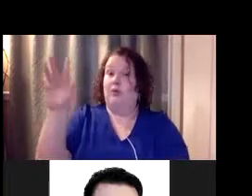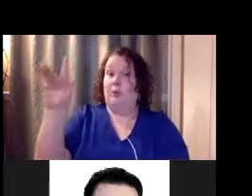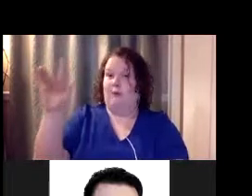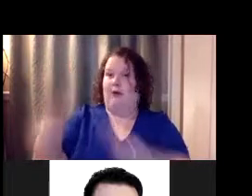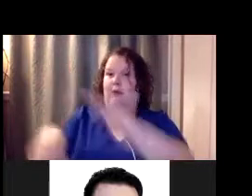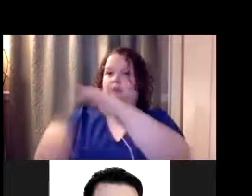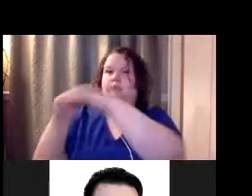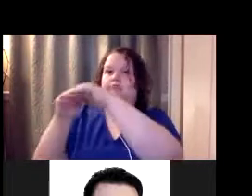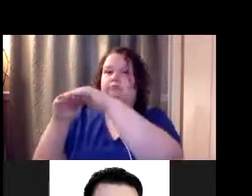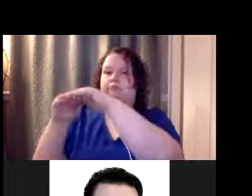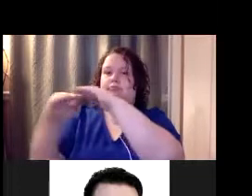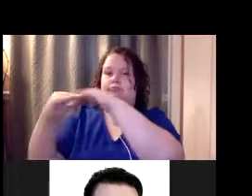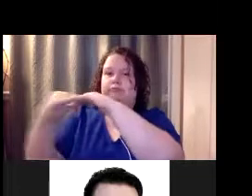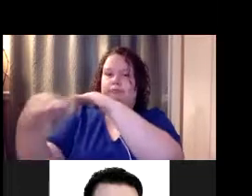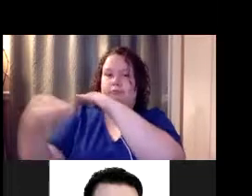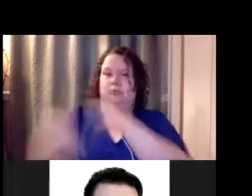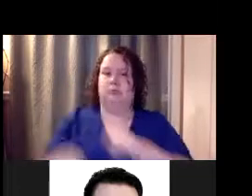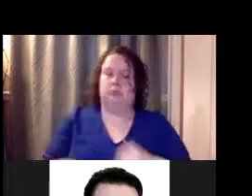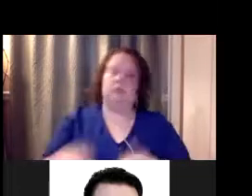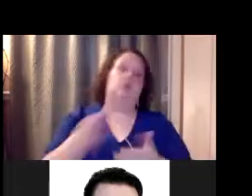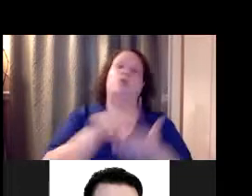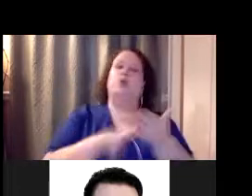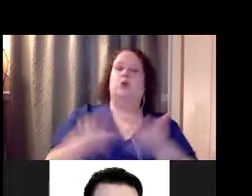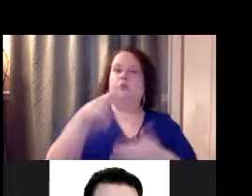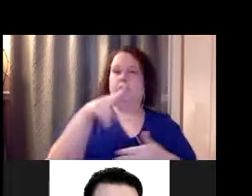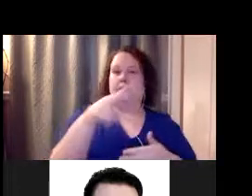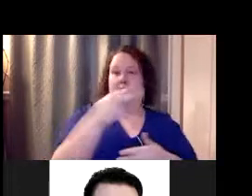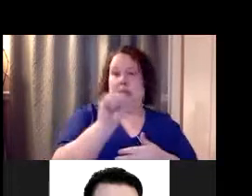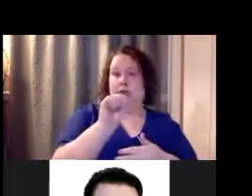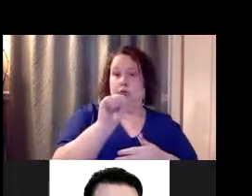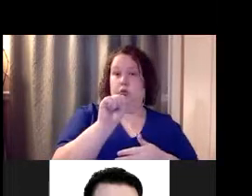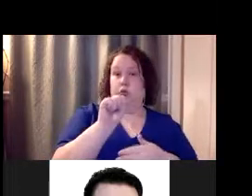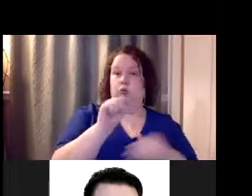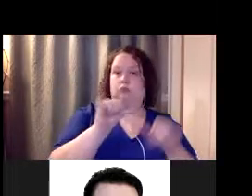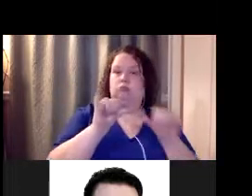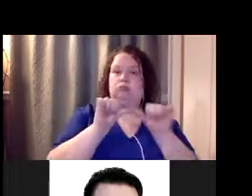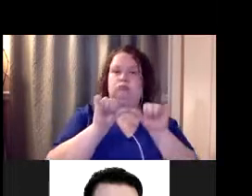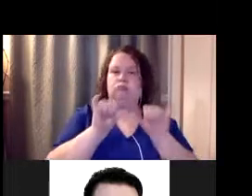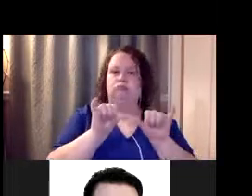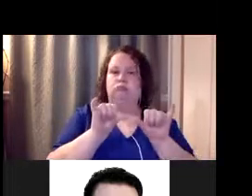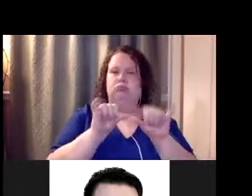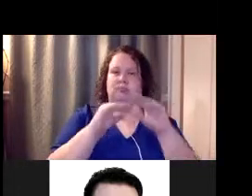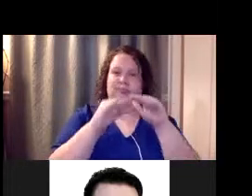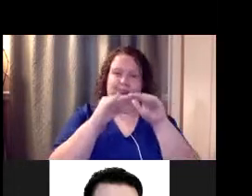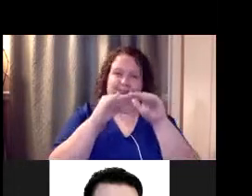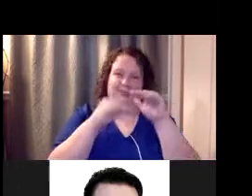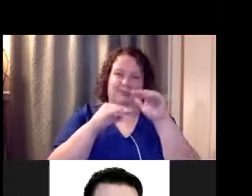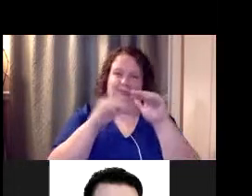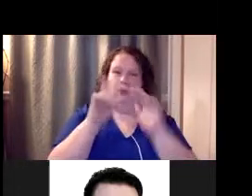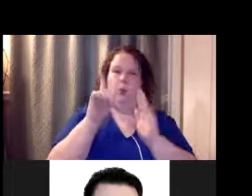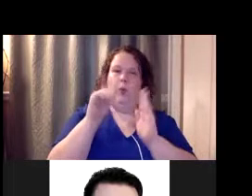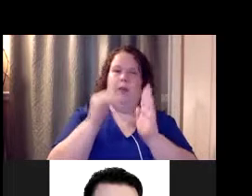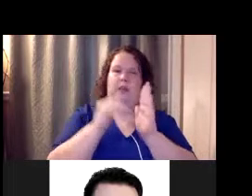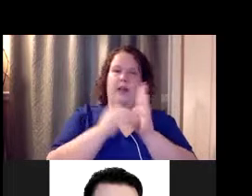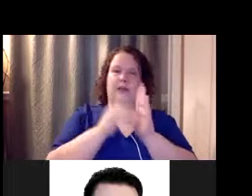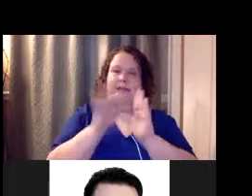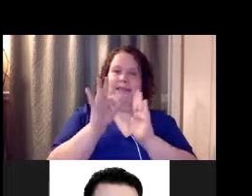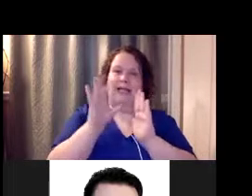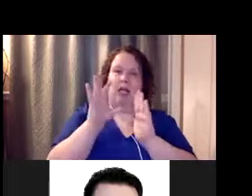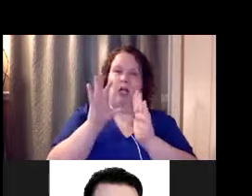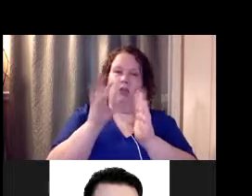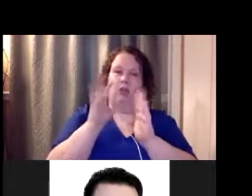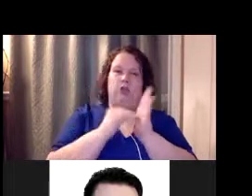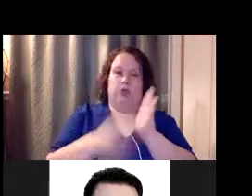schools, University High School will stay in that just shy of 1,900 students for the foreseeable